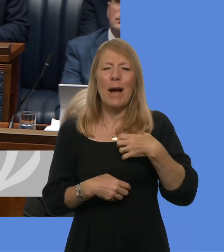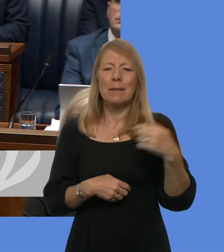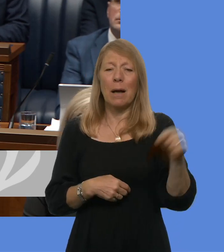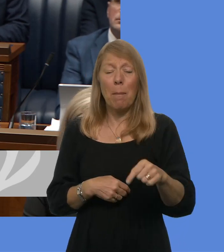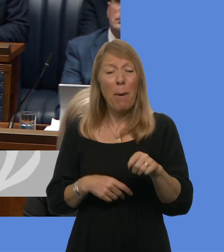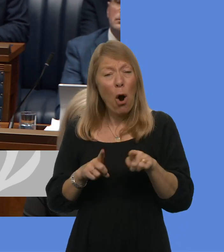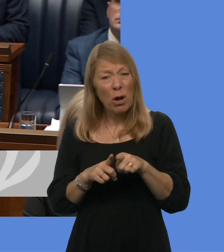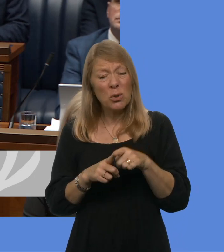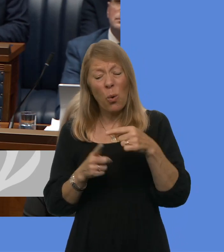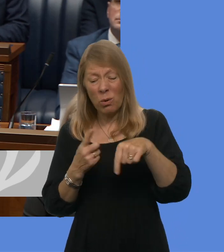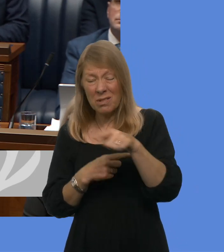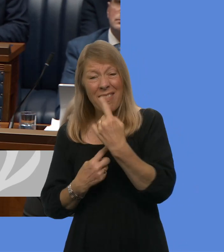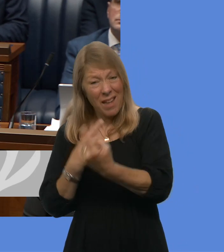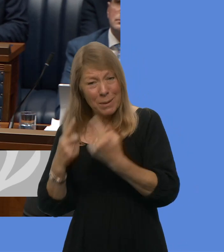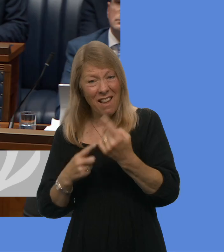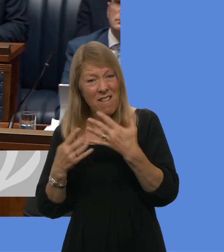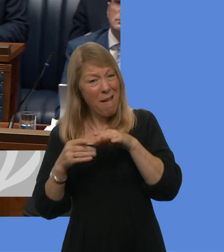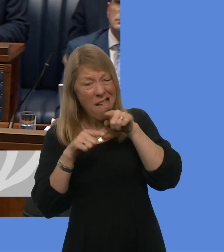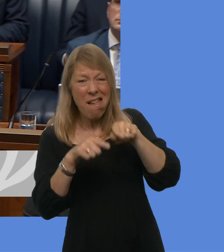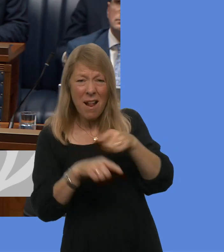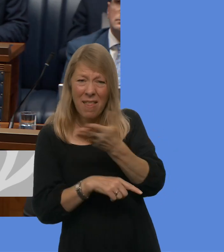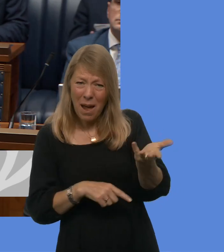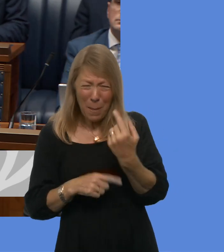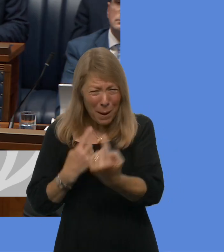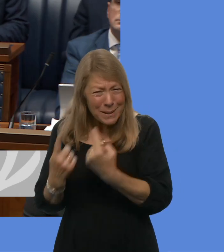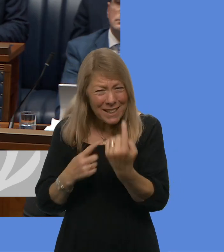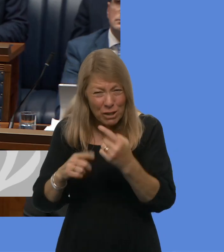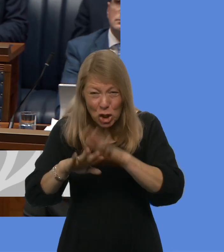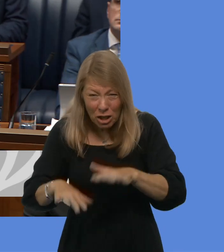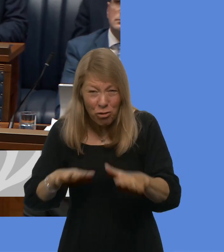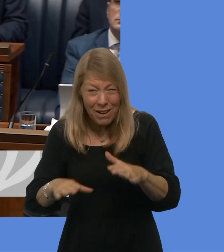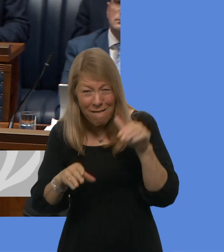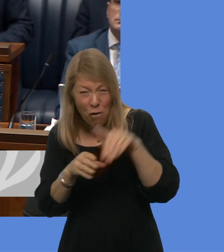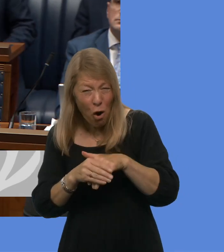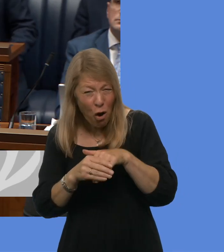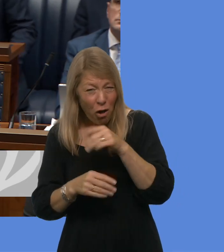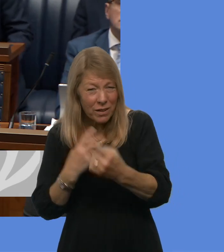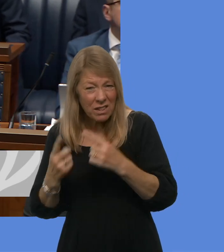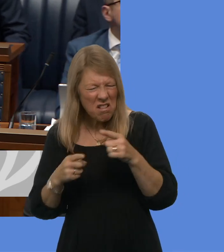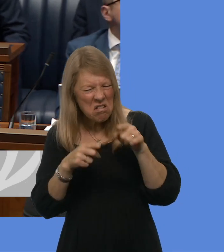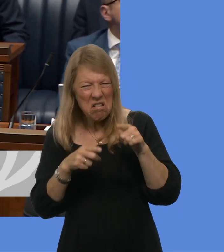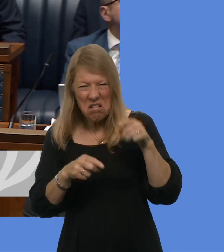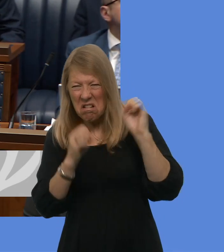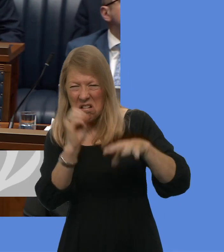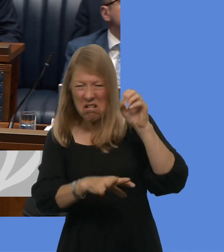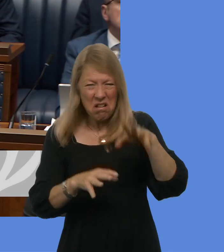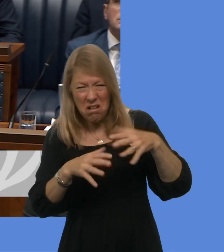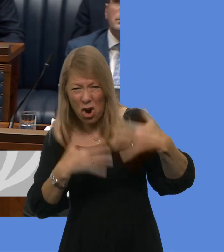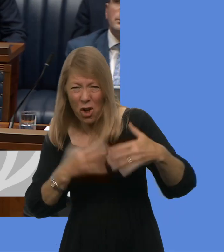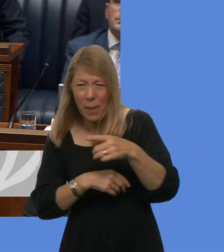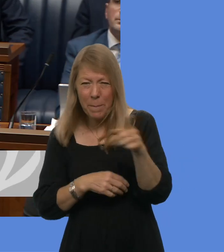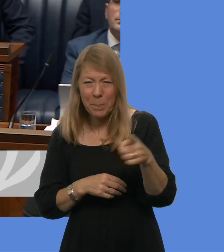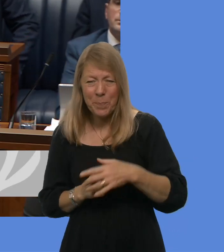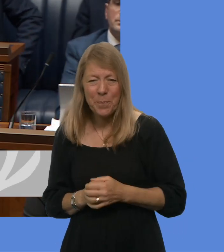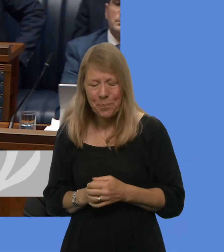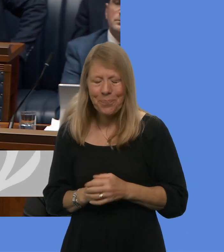in both schools that were the victims of that trouble, and it's one that does require concerted effort. And to assure the member, I and my team are very much engaged